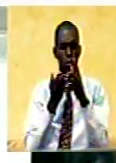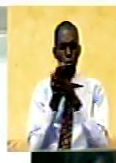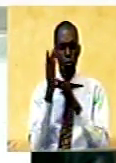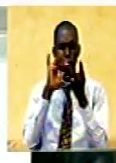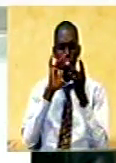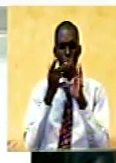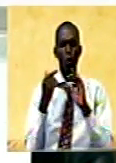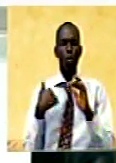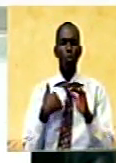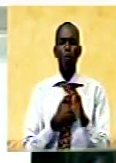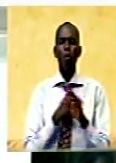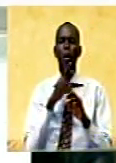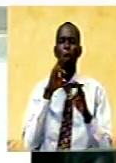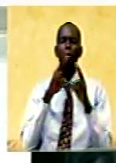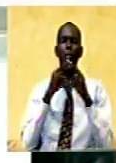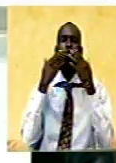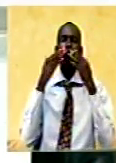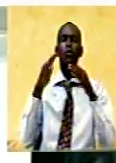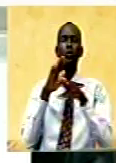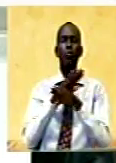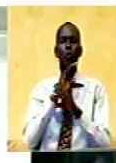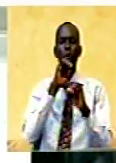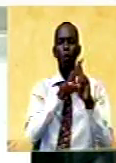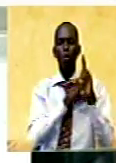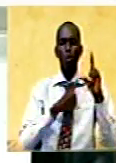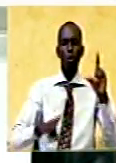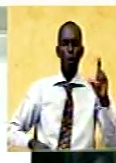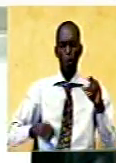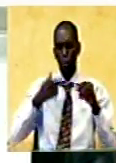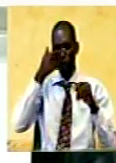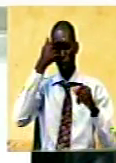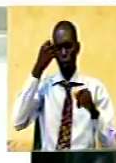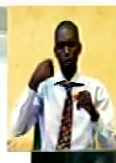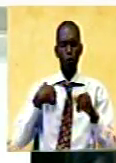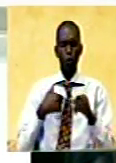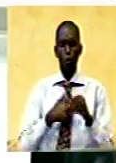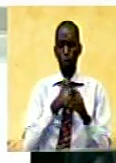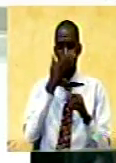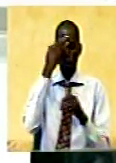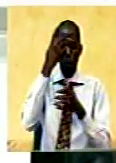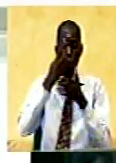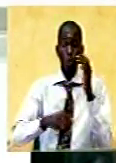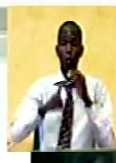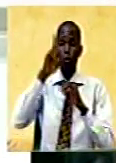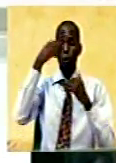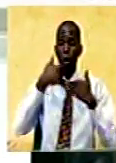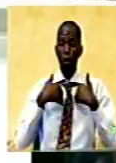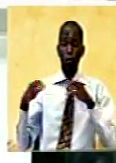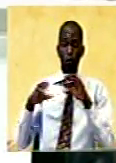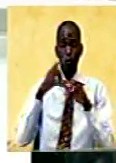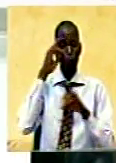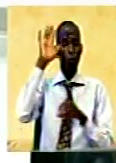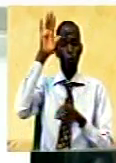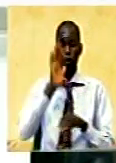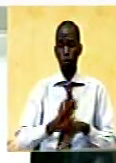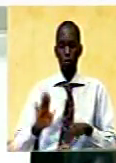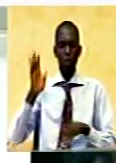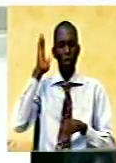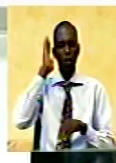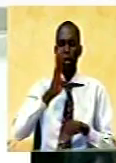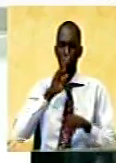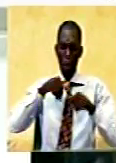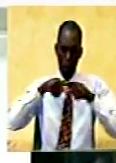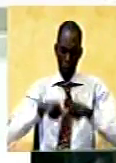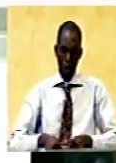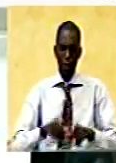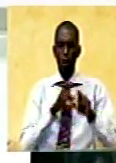life of people that connected to this program. We are so grateful, Lord, because we know that what you have done for your